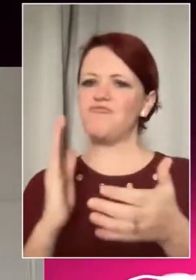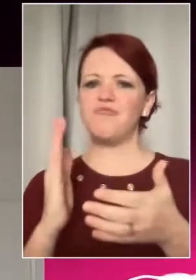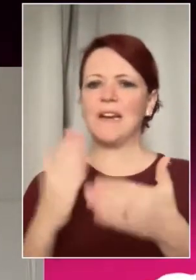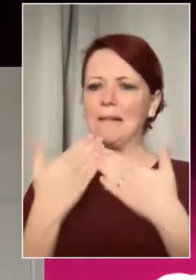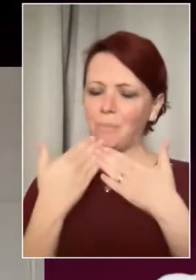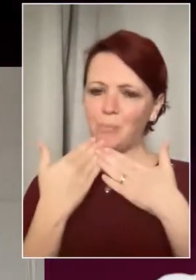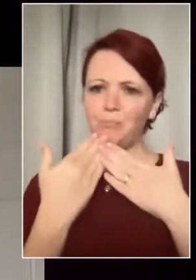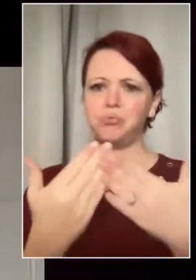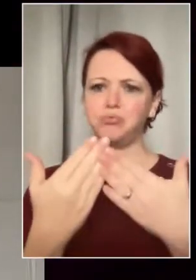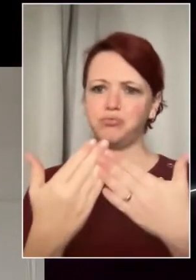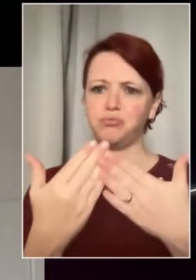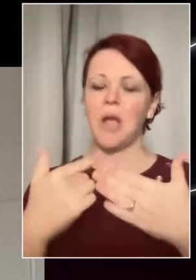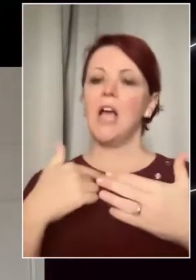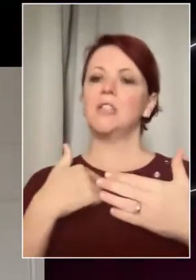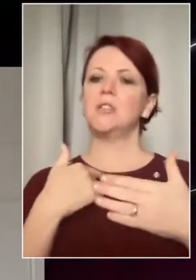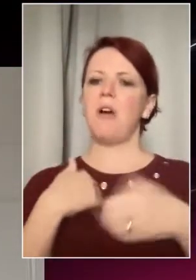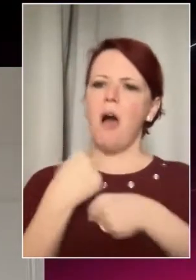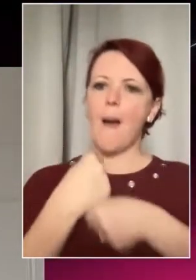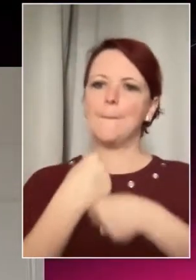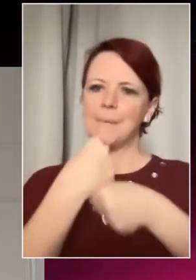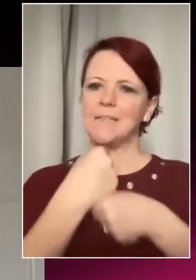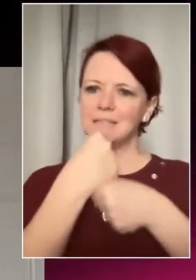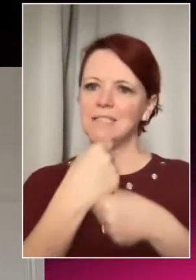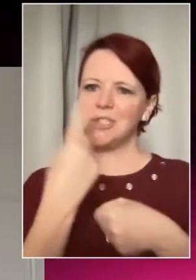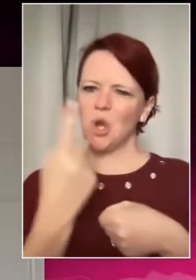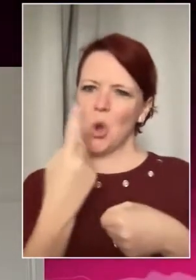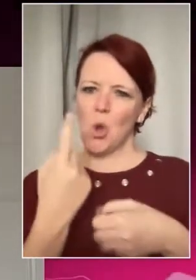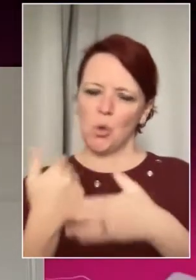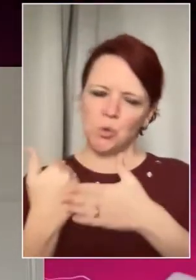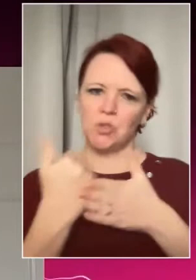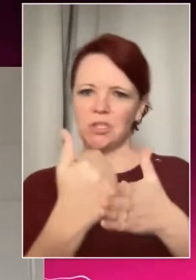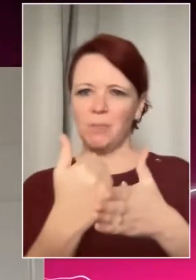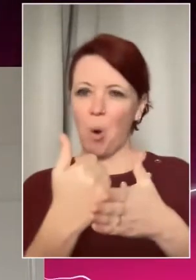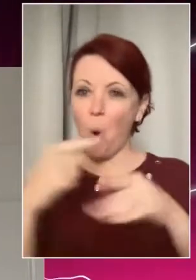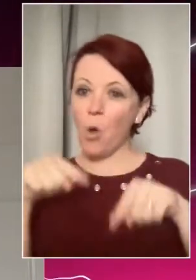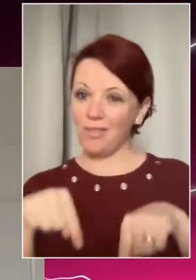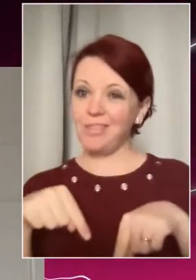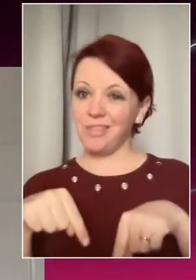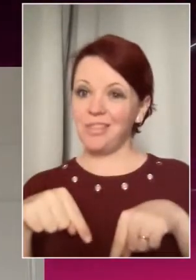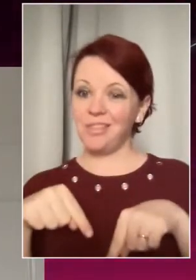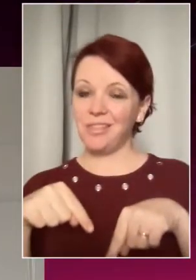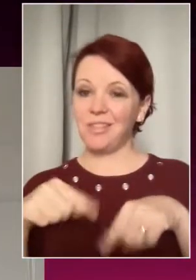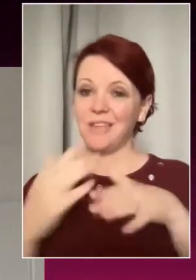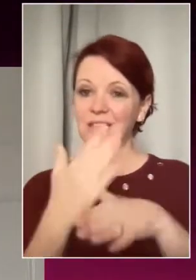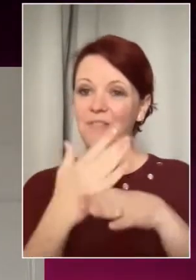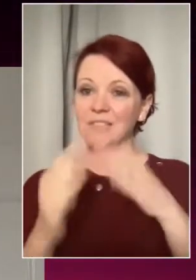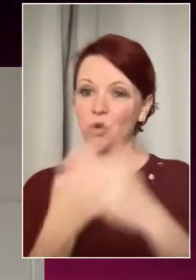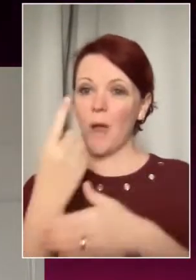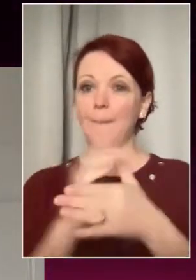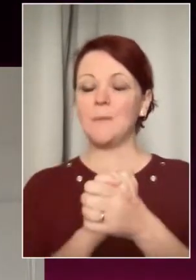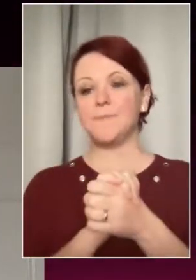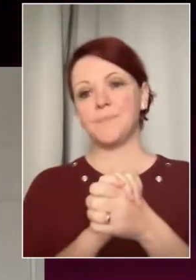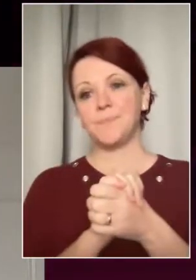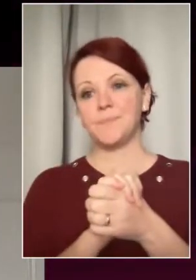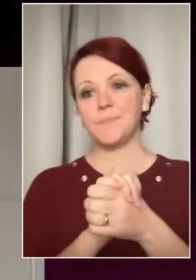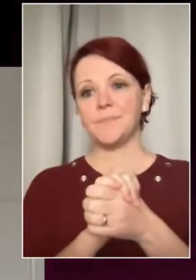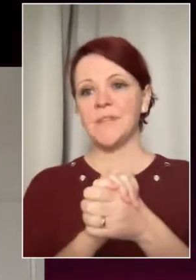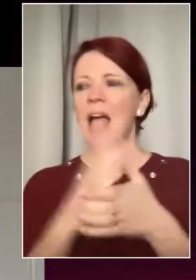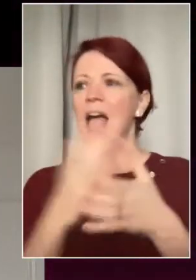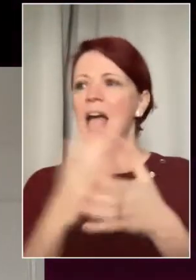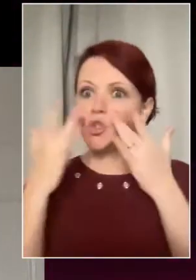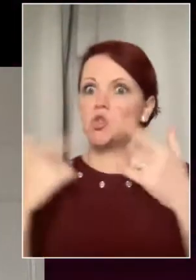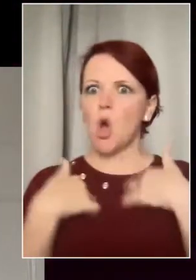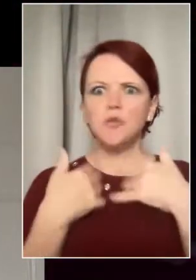in the judging and the hosting of these events. Just illustrates for me how much everyone wants to be involved in these